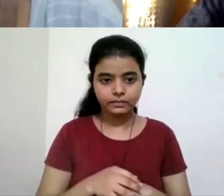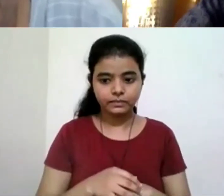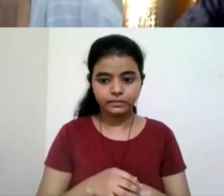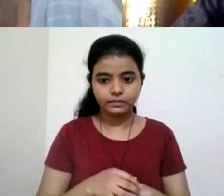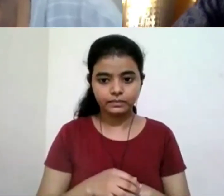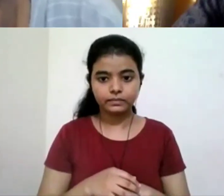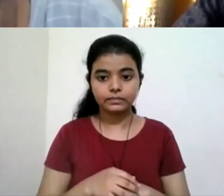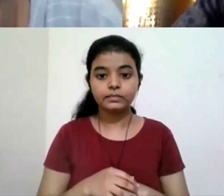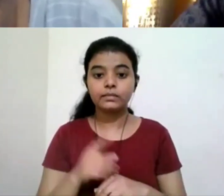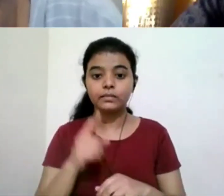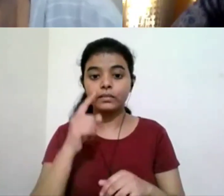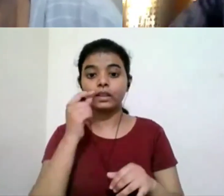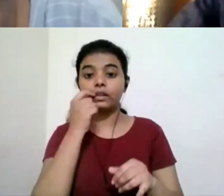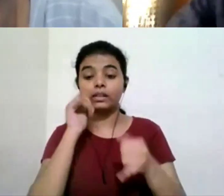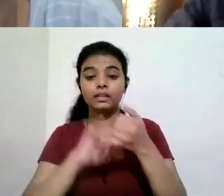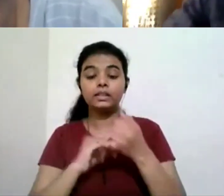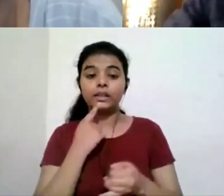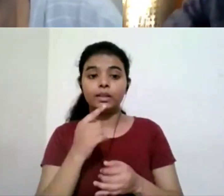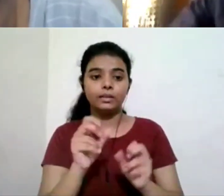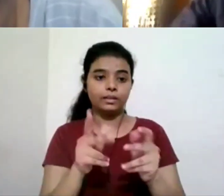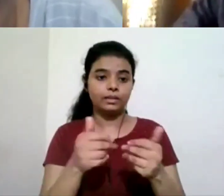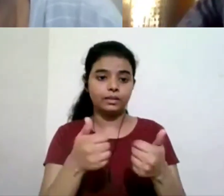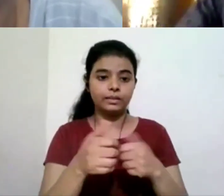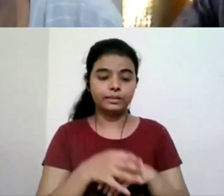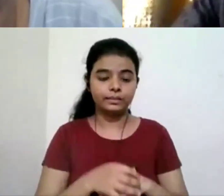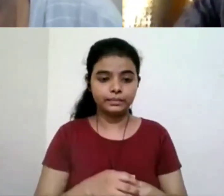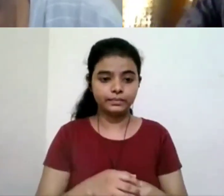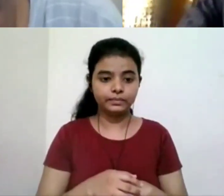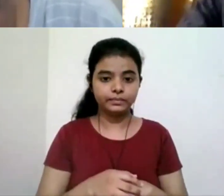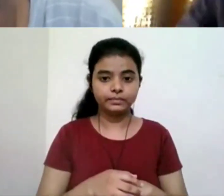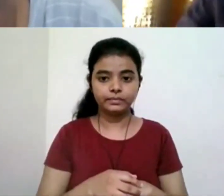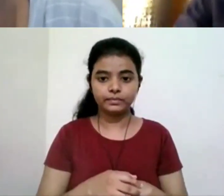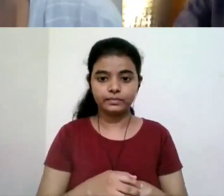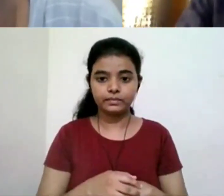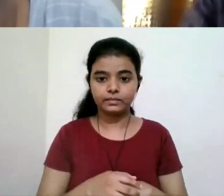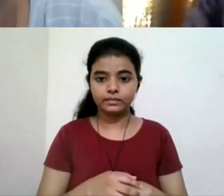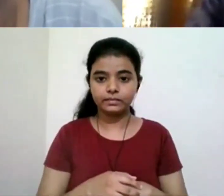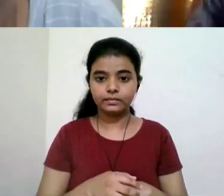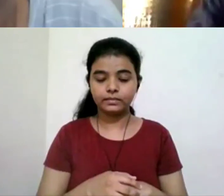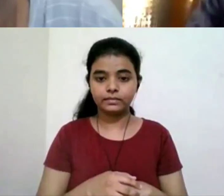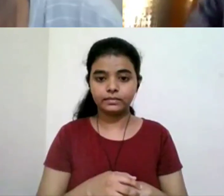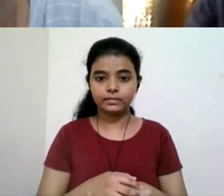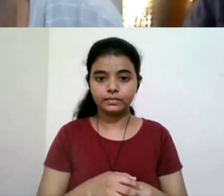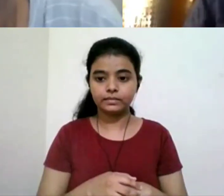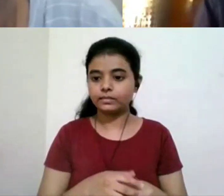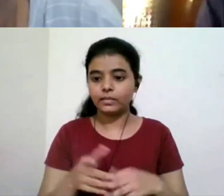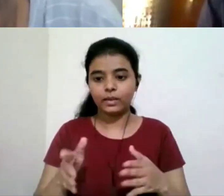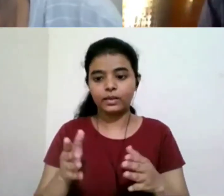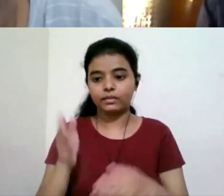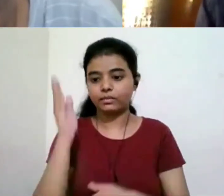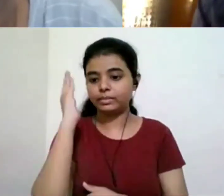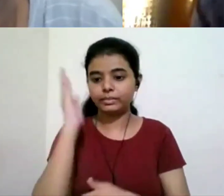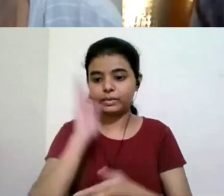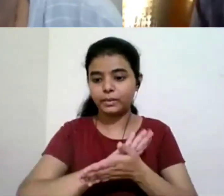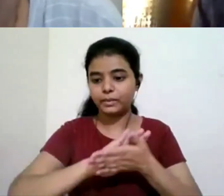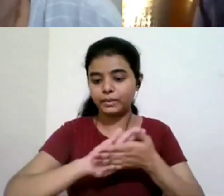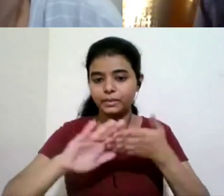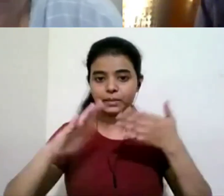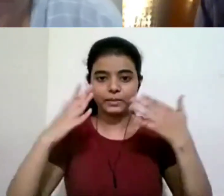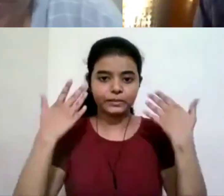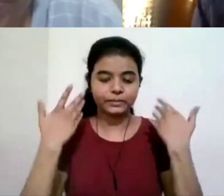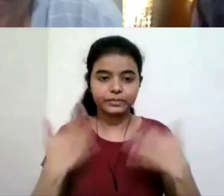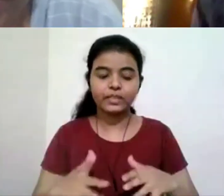All right. We've come to the end of the session and